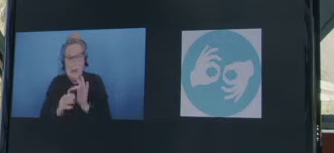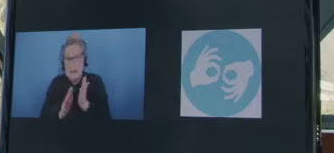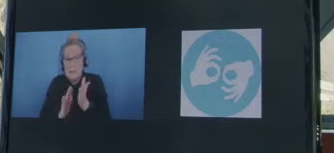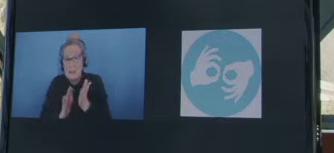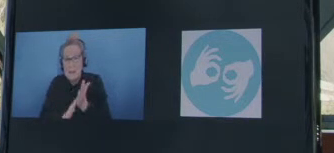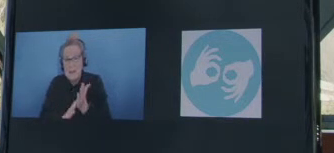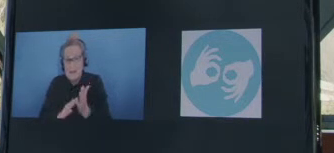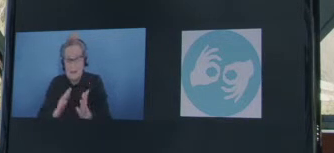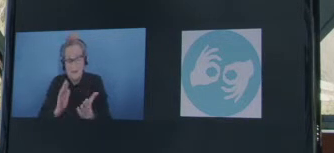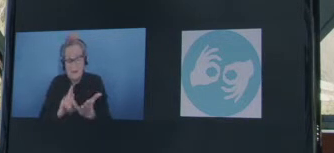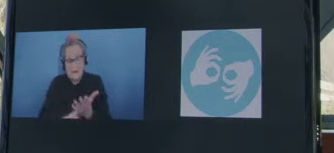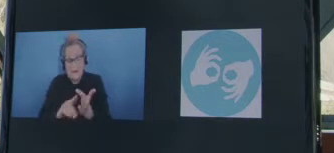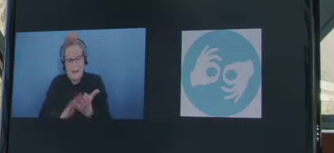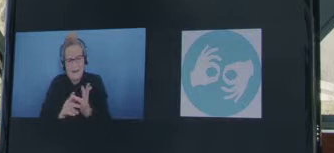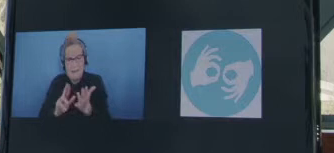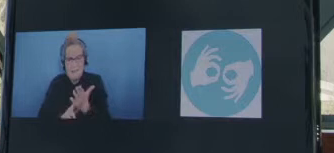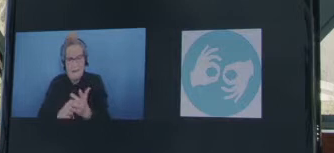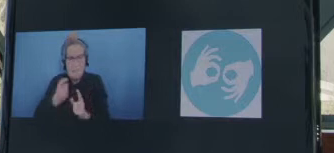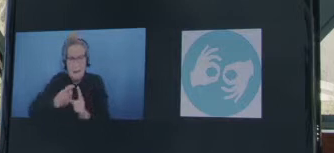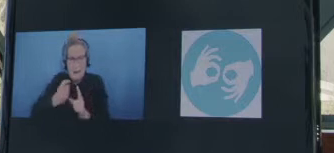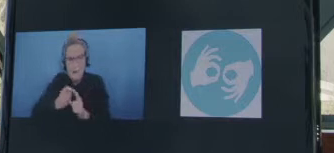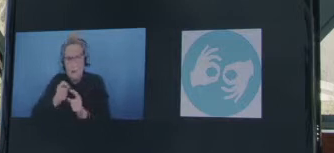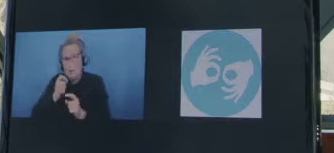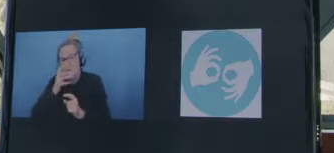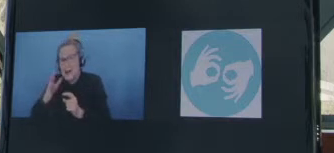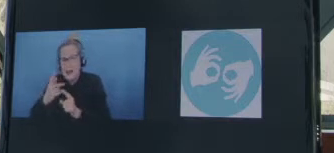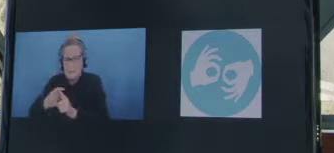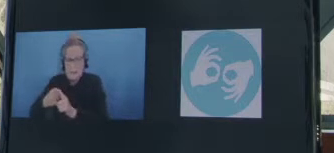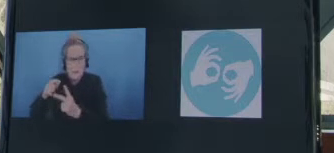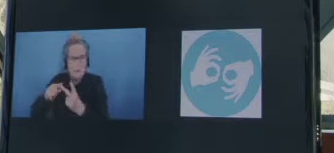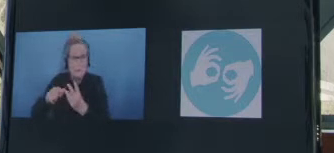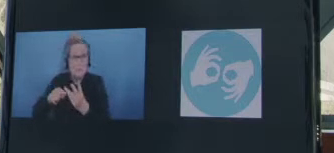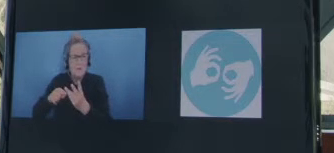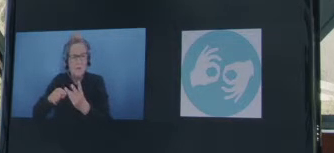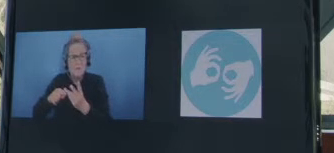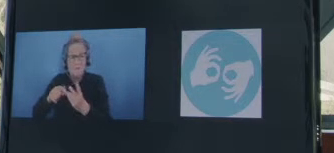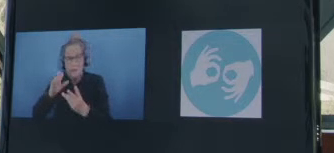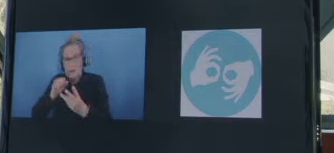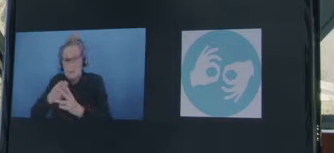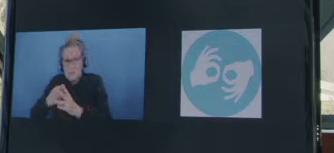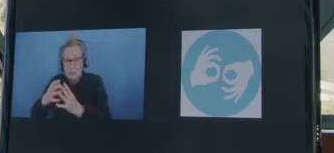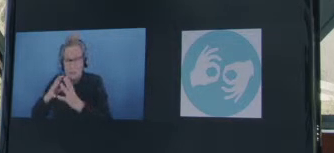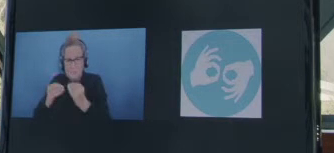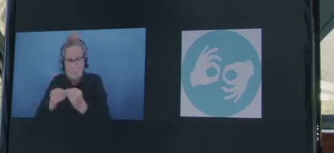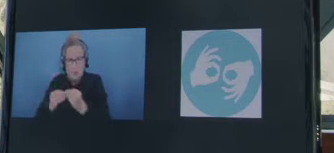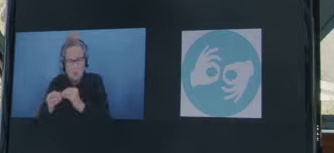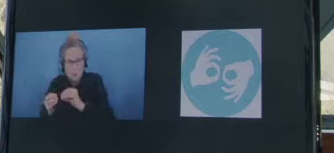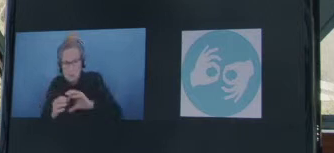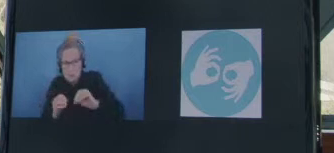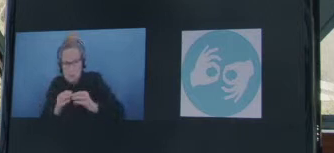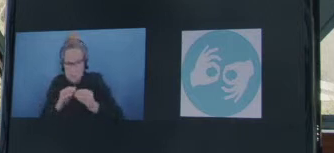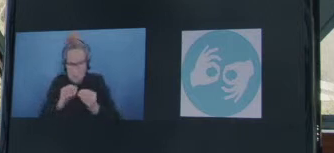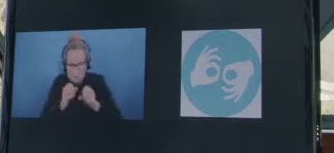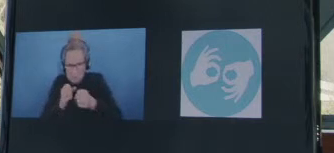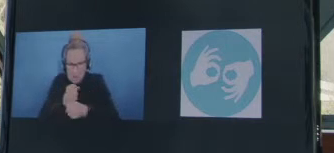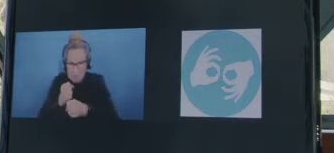food waste, to onion peels, to garlic peels, that can be fed to develop sort of experimental